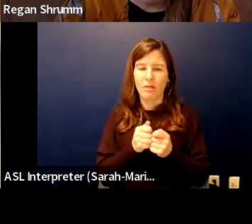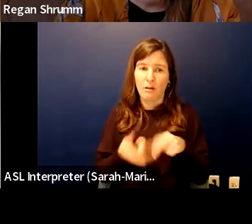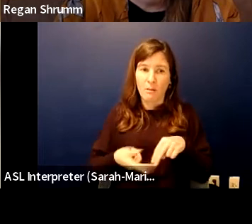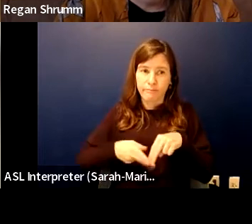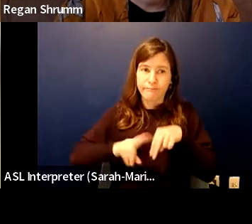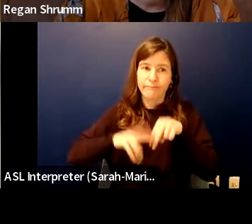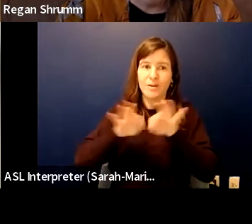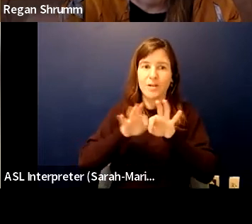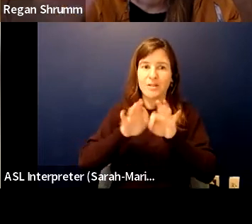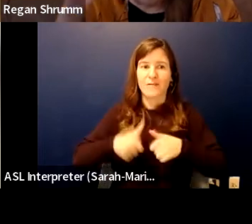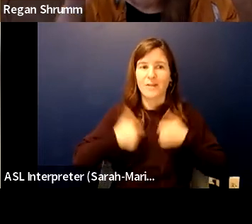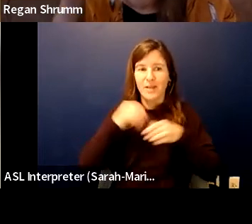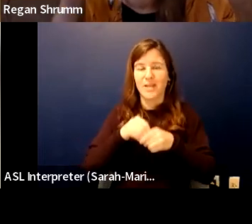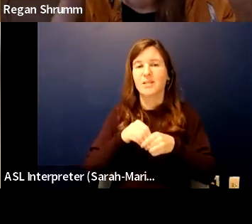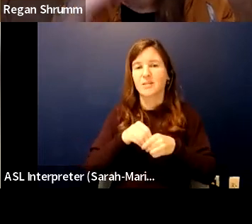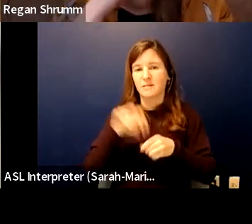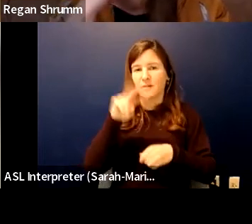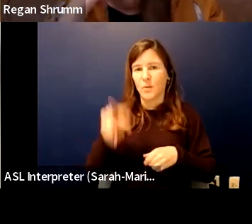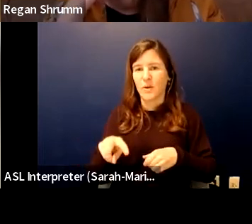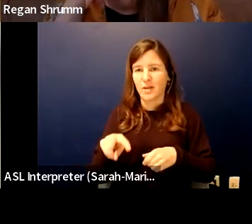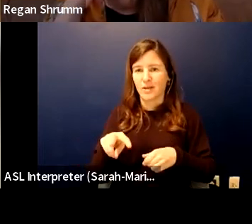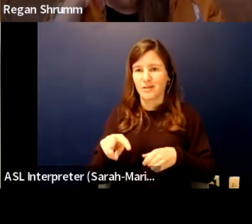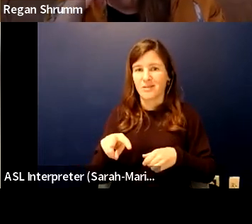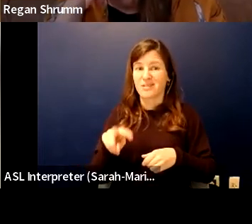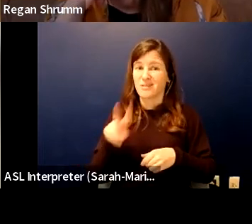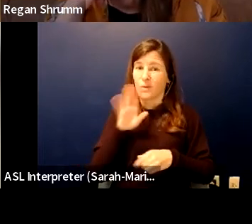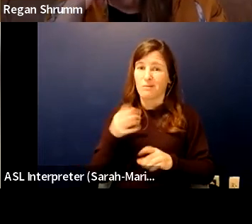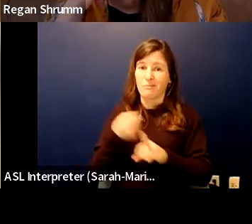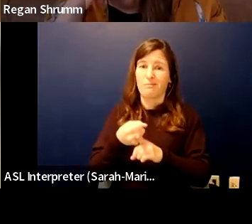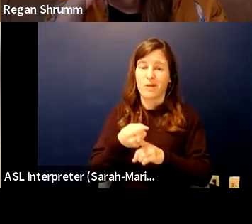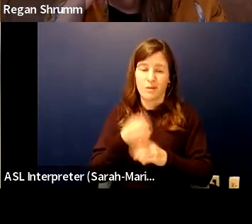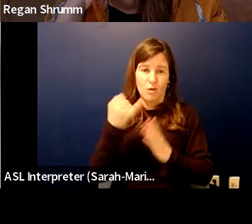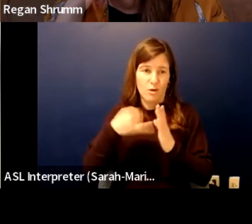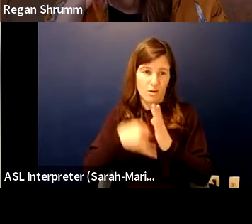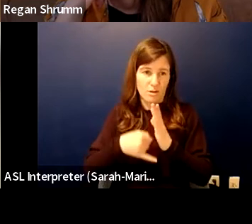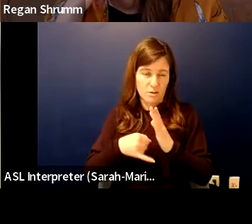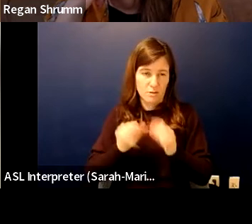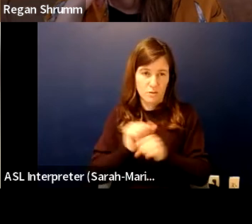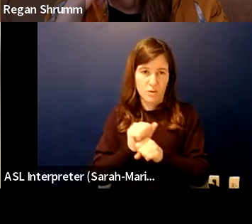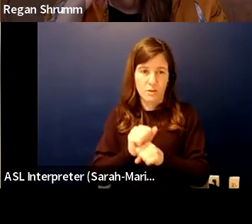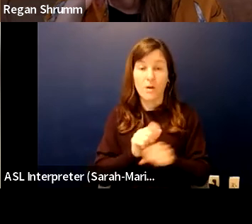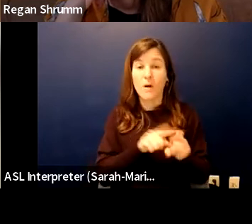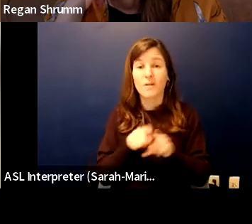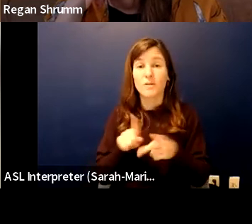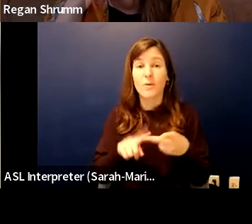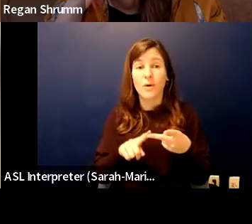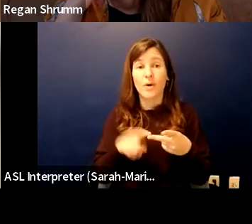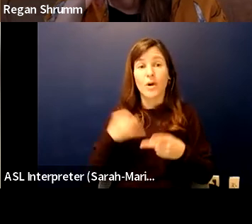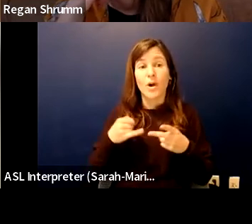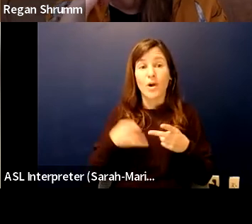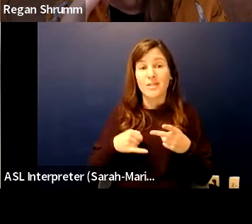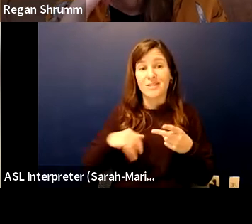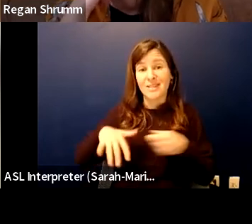living in Greater Victoria as it impacts arts practice? And given that arts neighborhoods attract